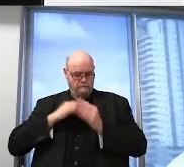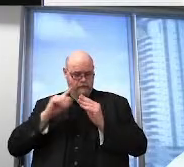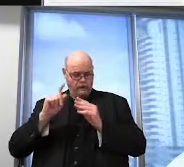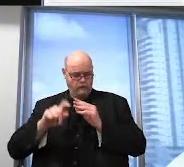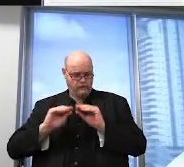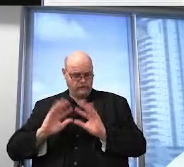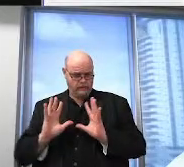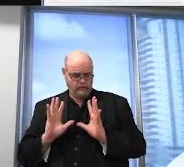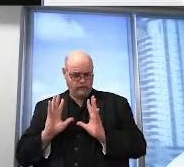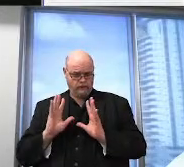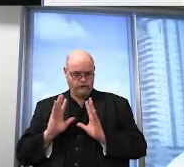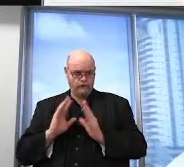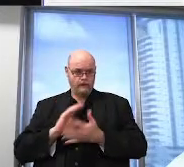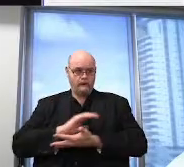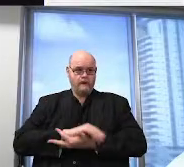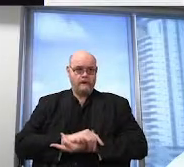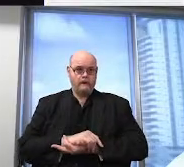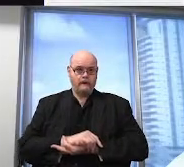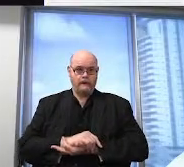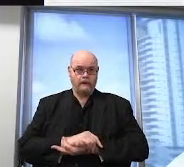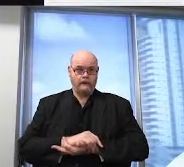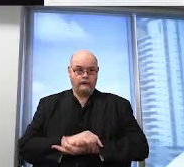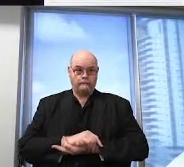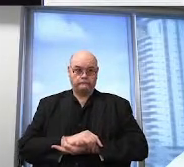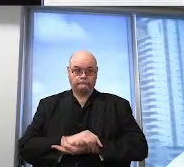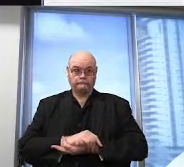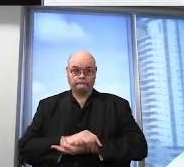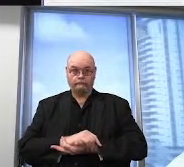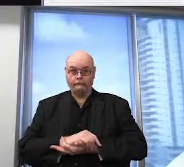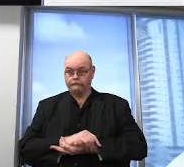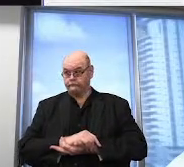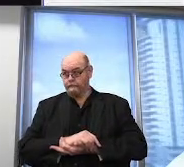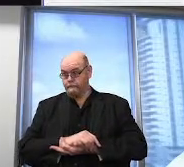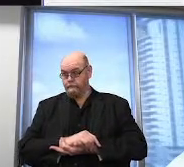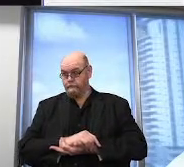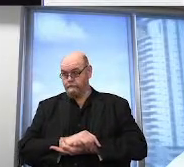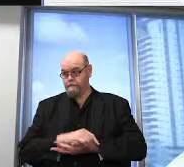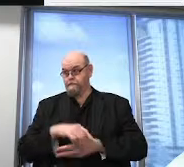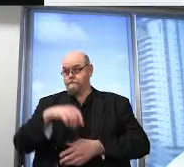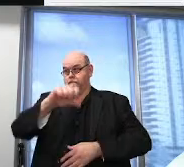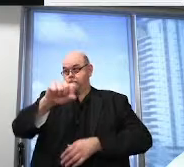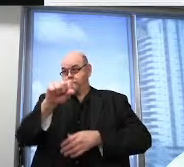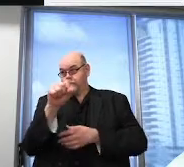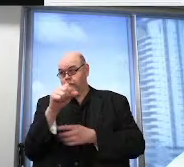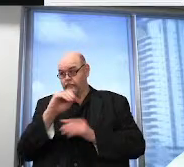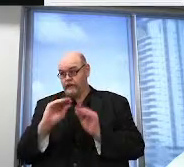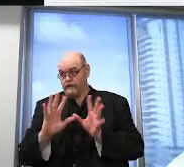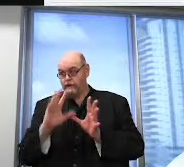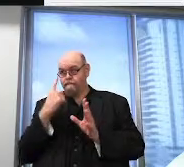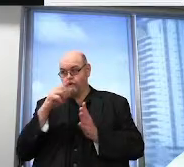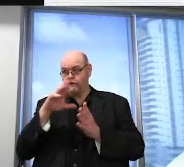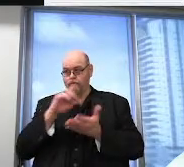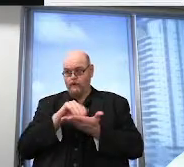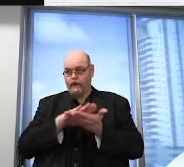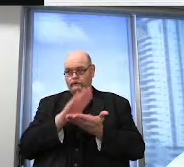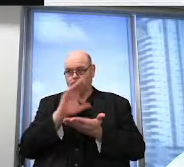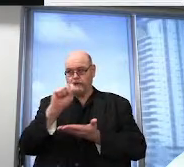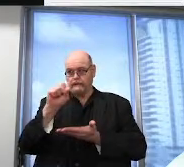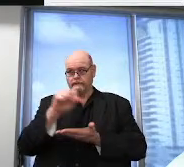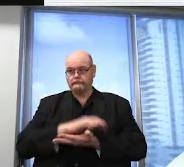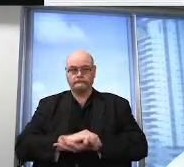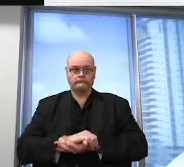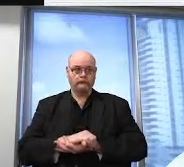my question clear, Ms. Mercado? Go ahead, Ms. Mercado. Margarita Mercado for the record, yes. Okay, one moment,